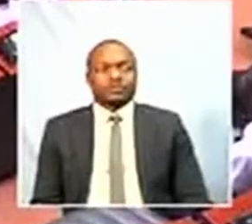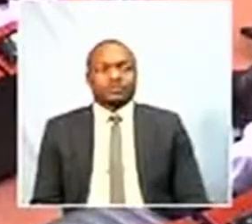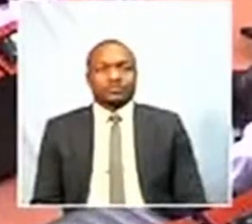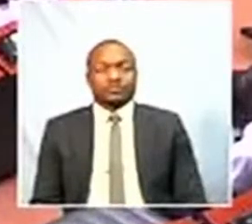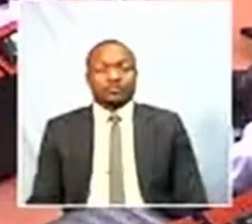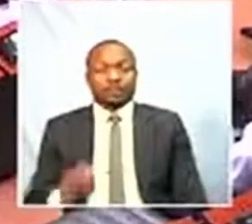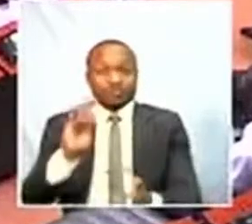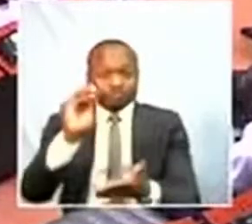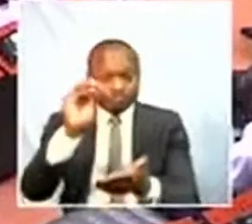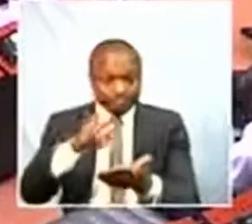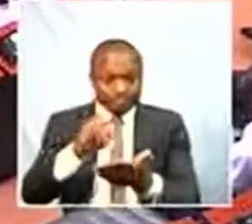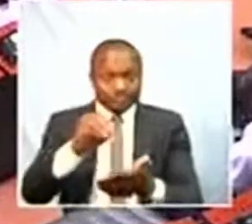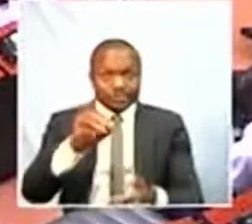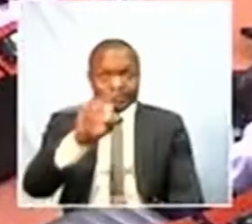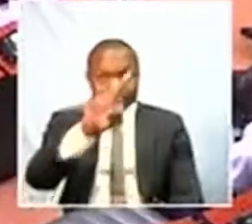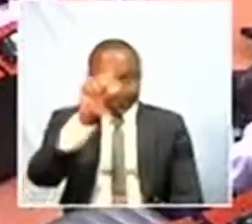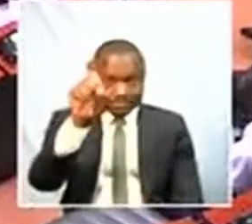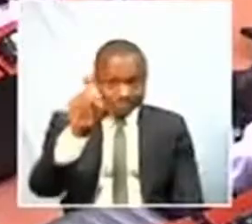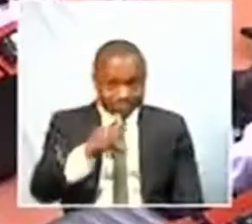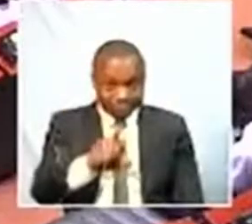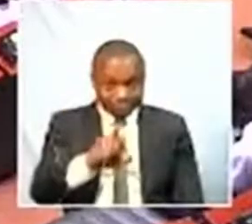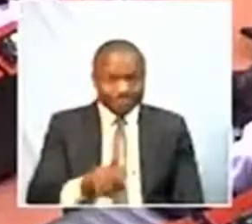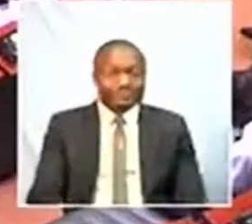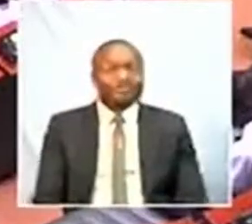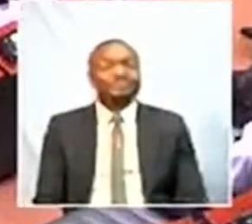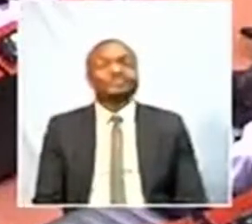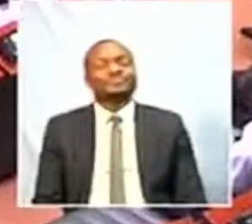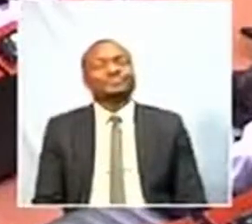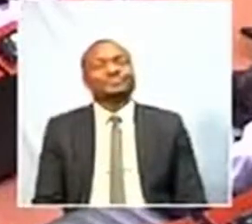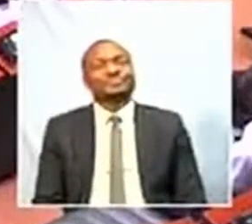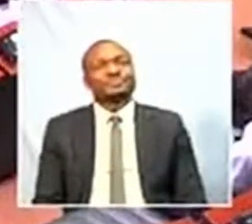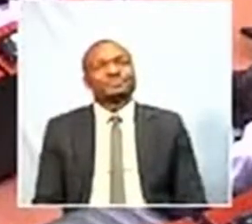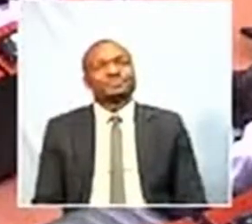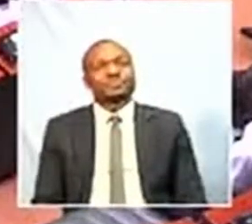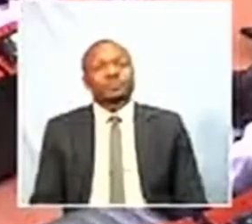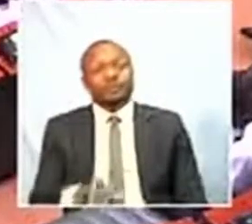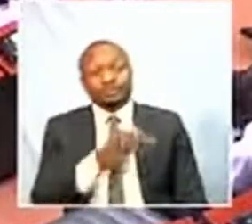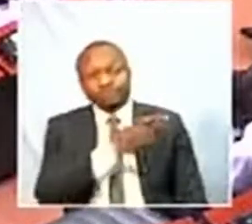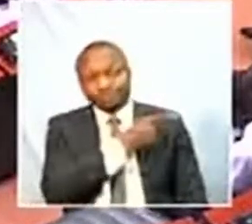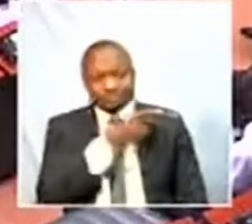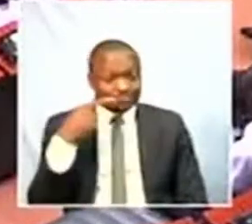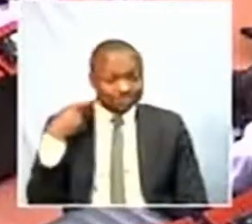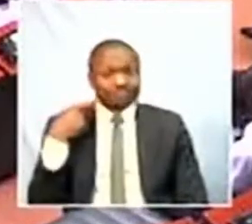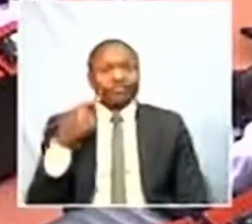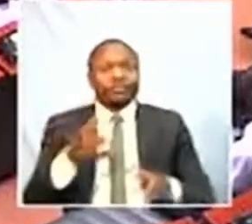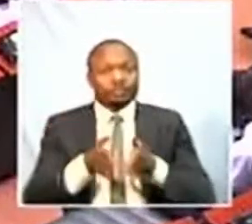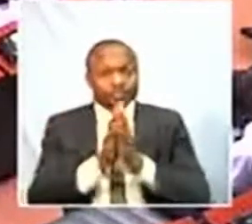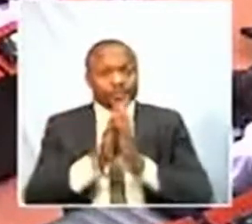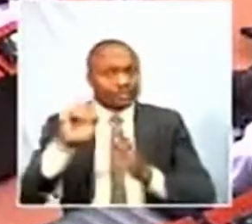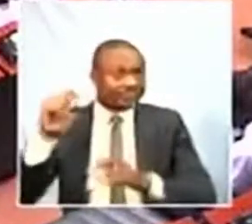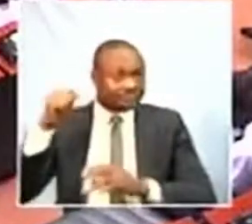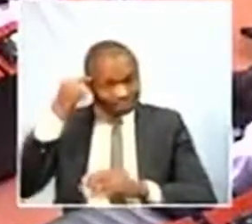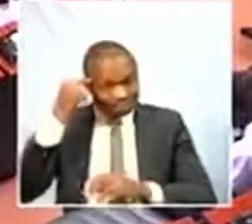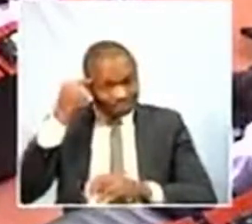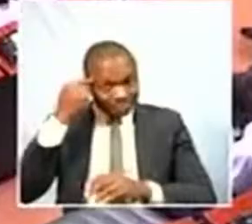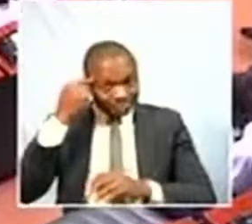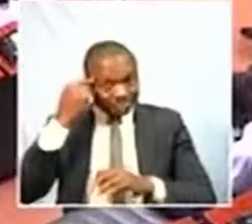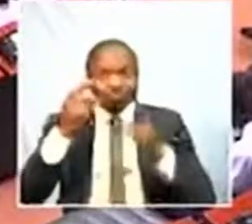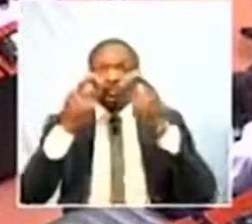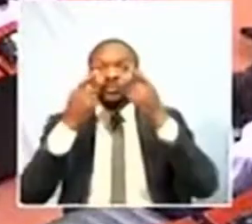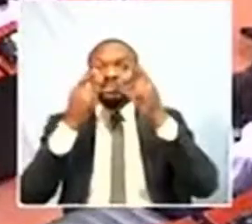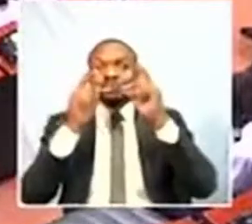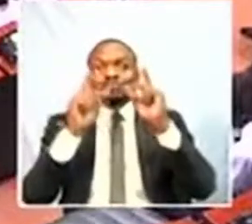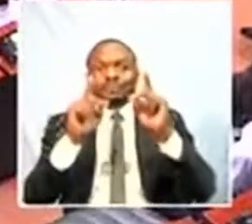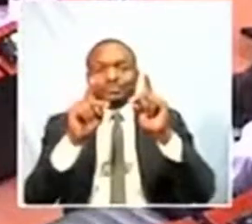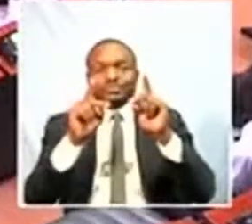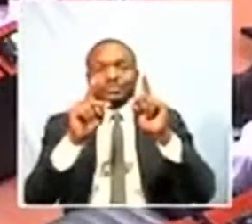I put the question. The question is that this House urges the government and the general